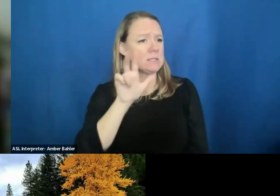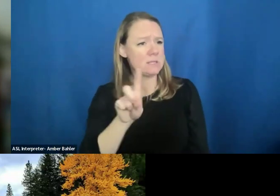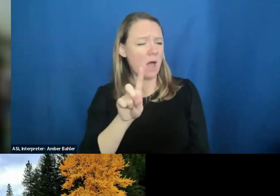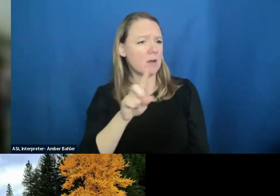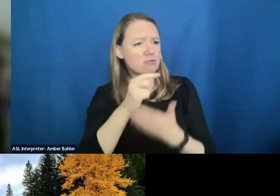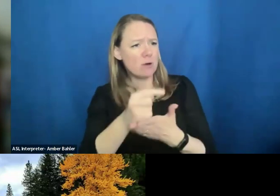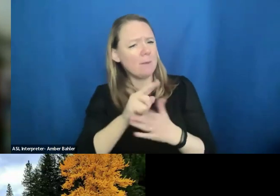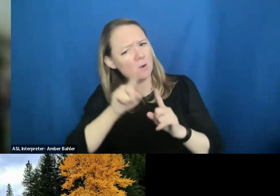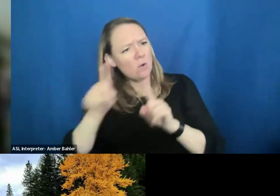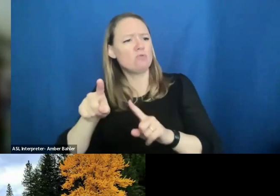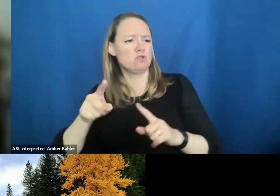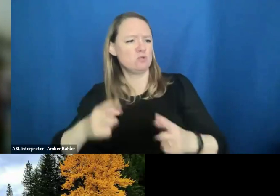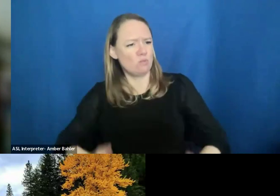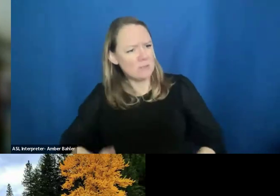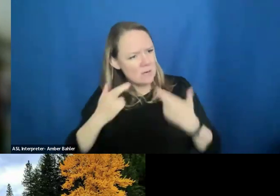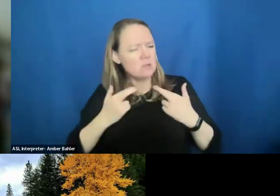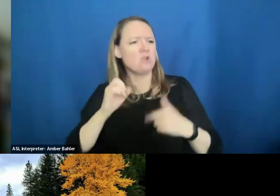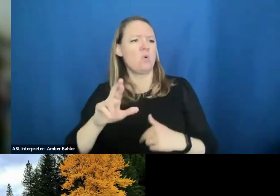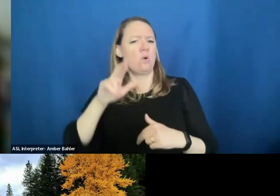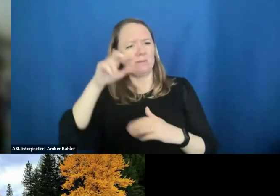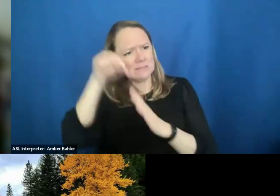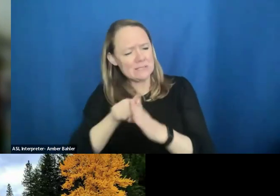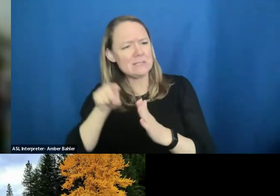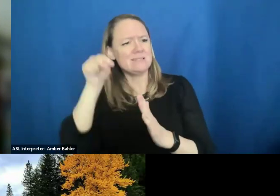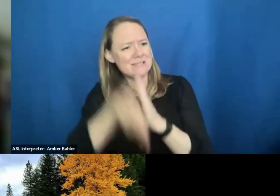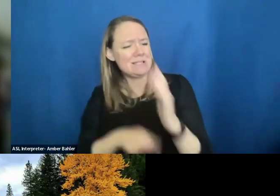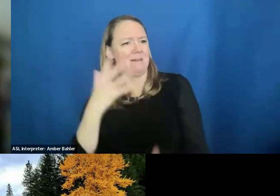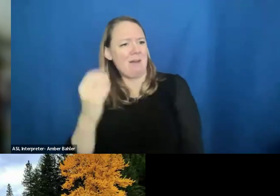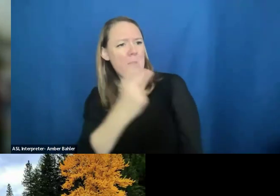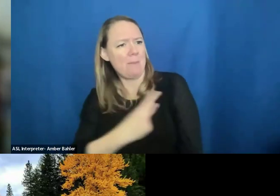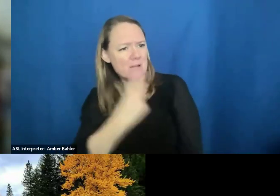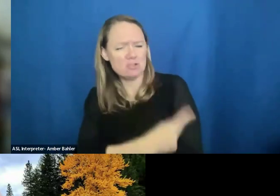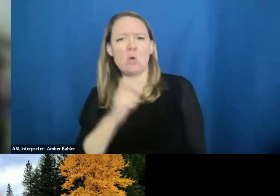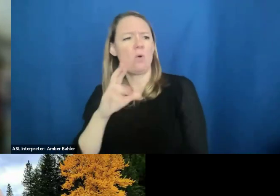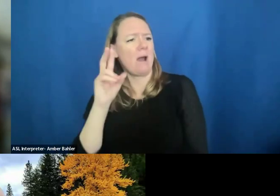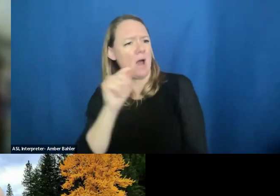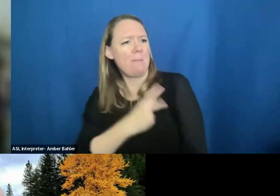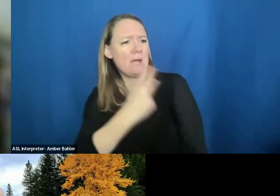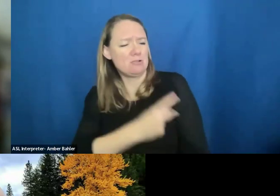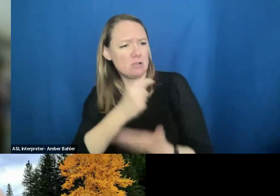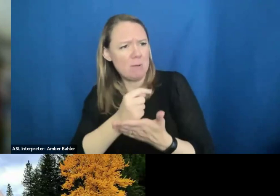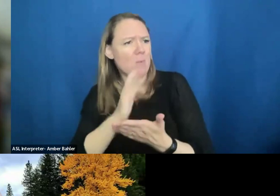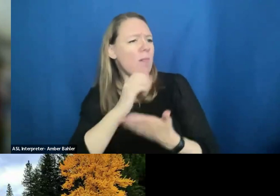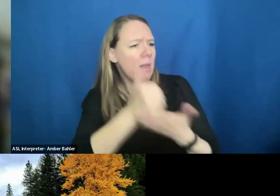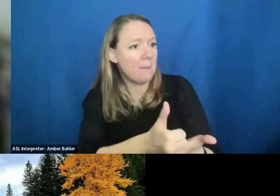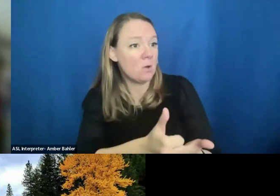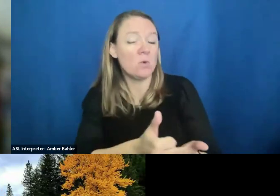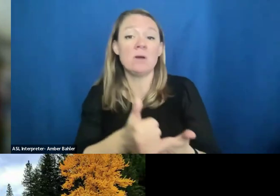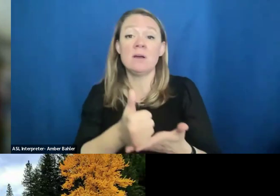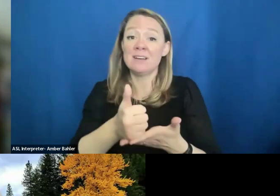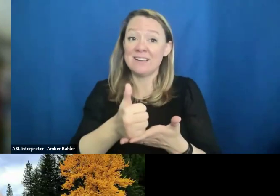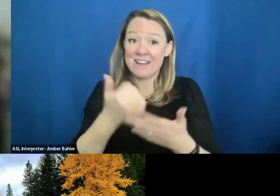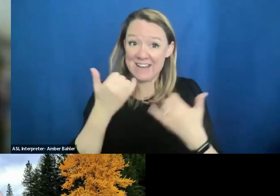or intensive outpatient treatment, and that will, you know, be helpful. What we know now is the treatment of